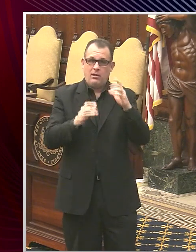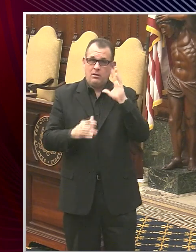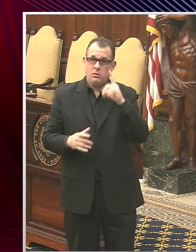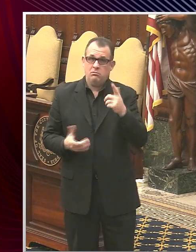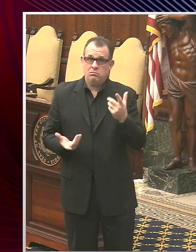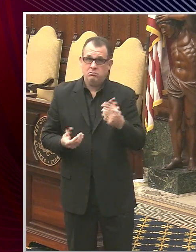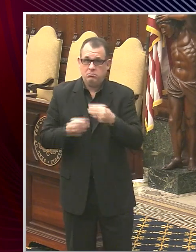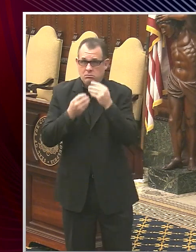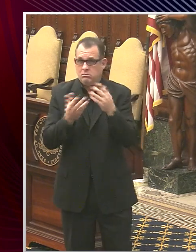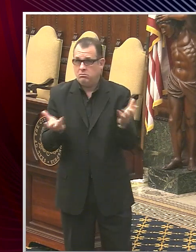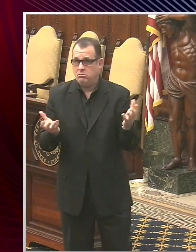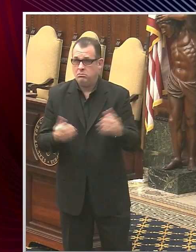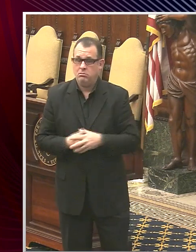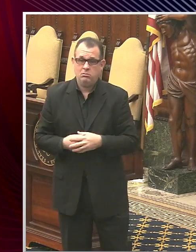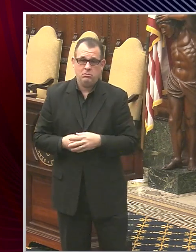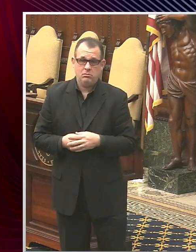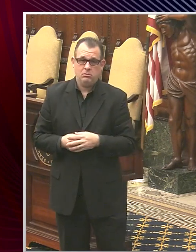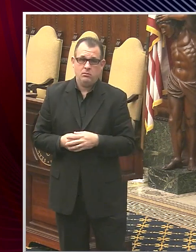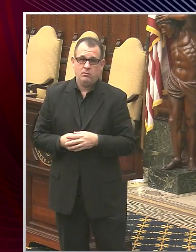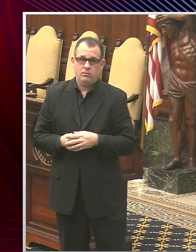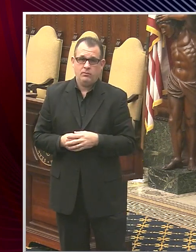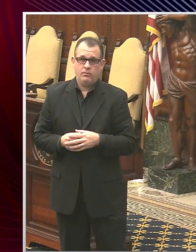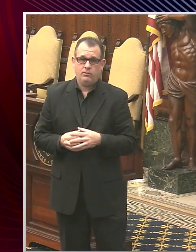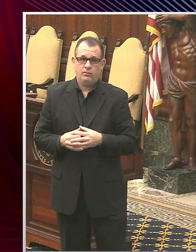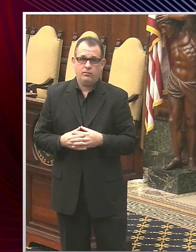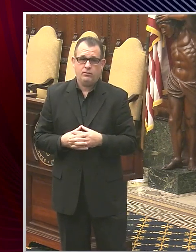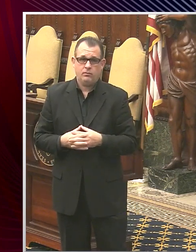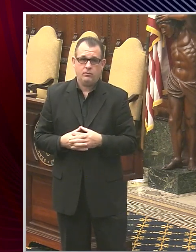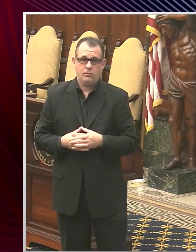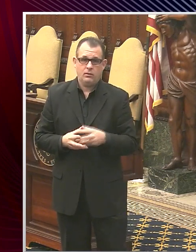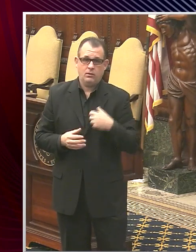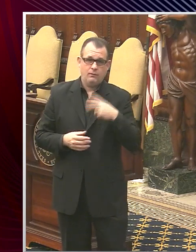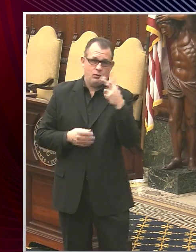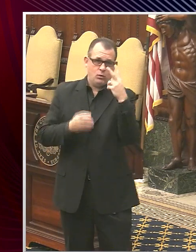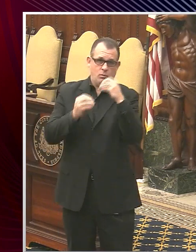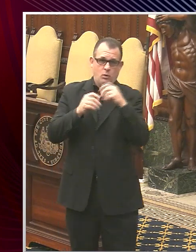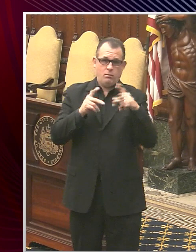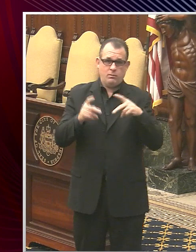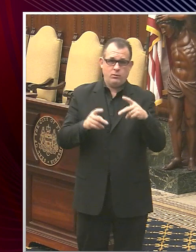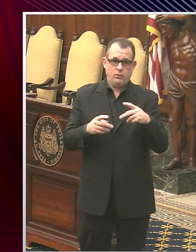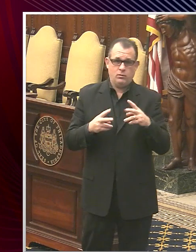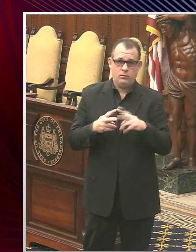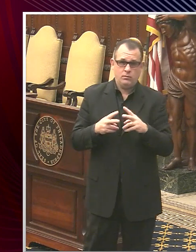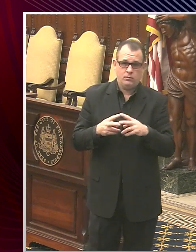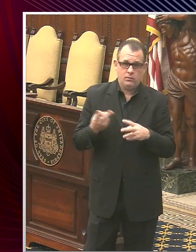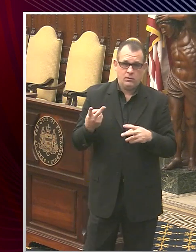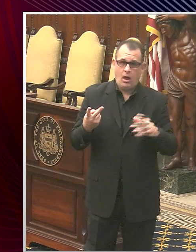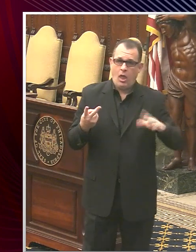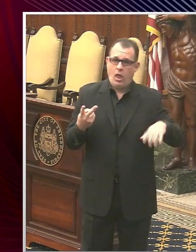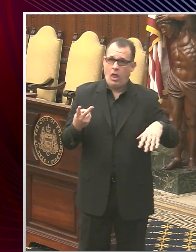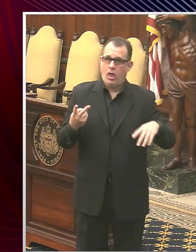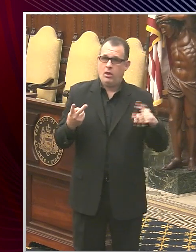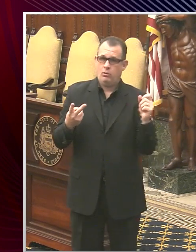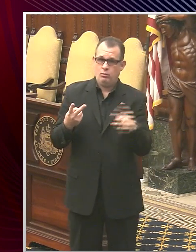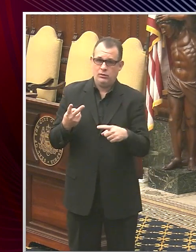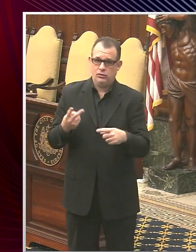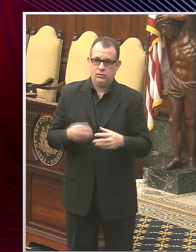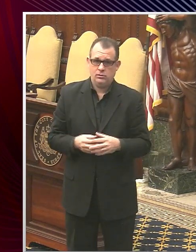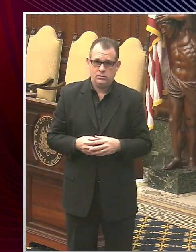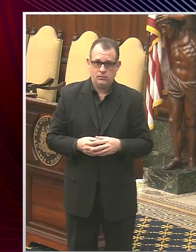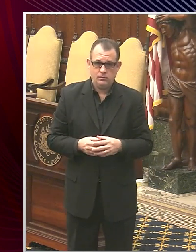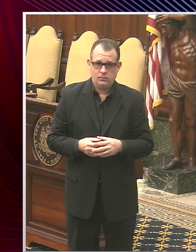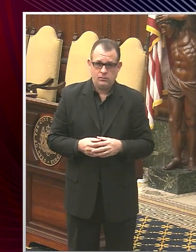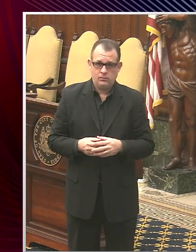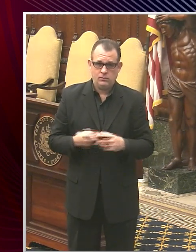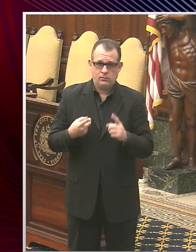Thank you. All right, thank you. All right, I have two more folks who are in line who didn't have the ability to raise their hand. First up is going to